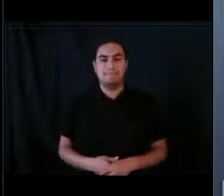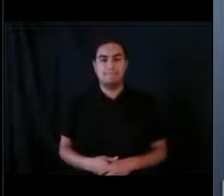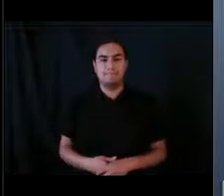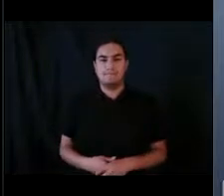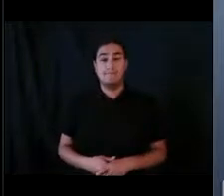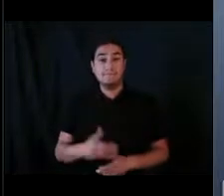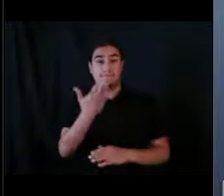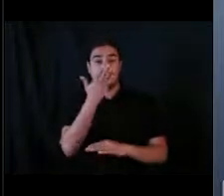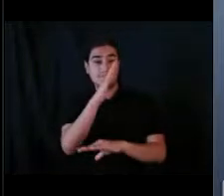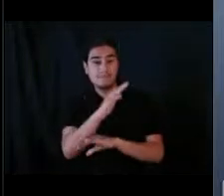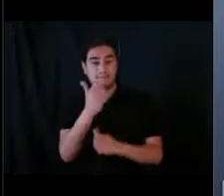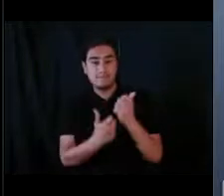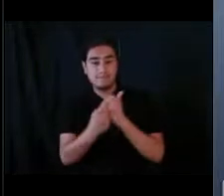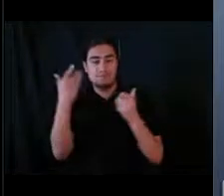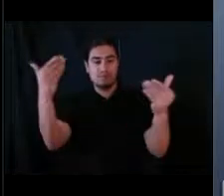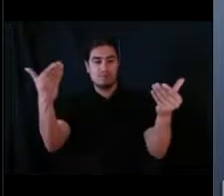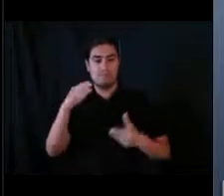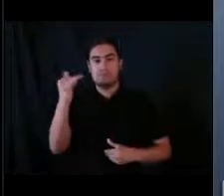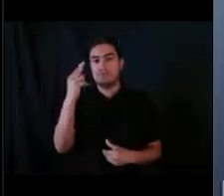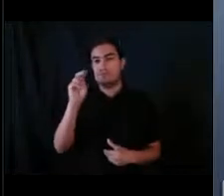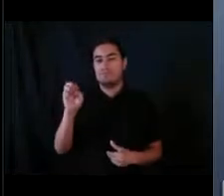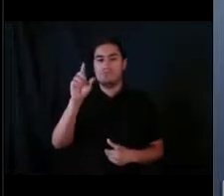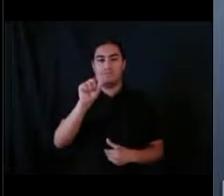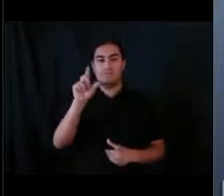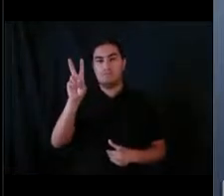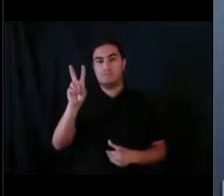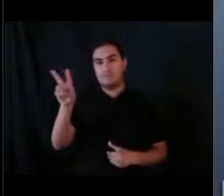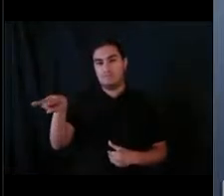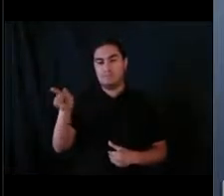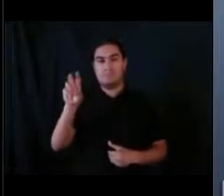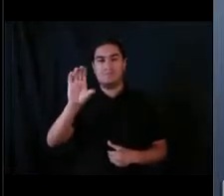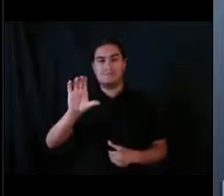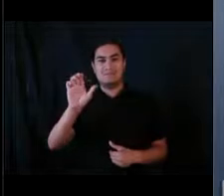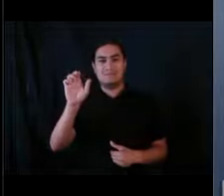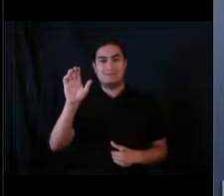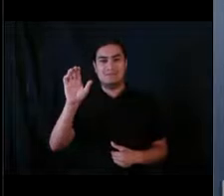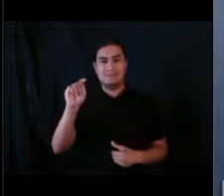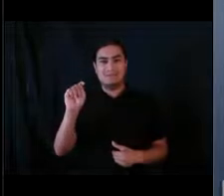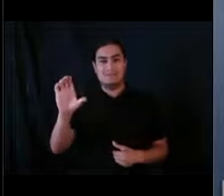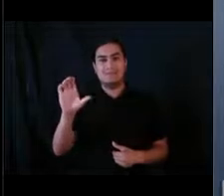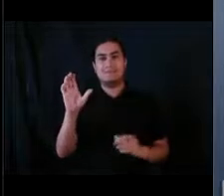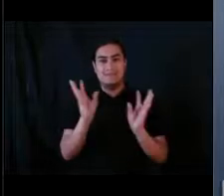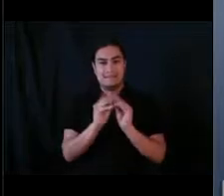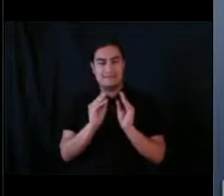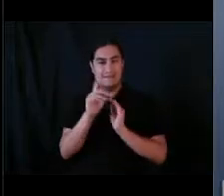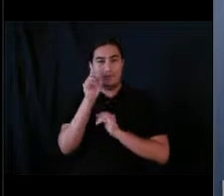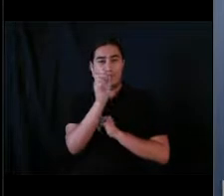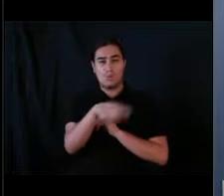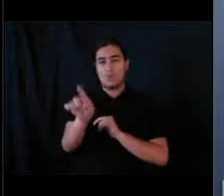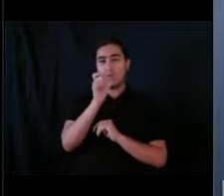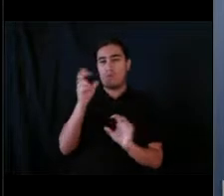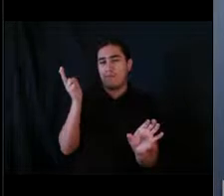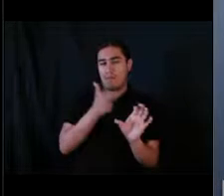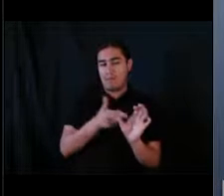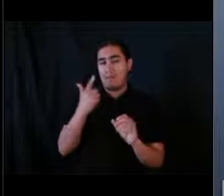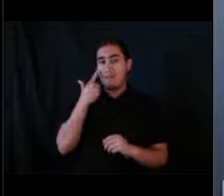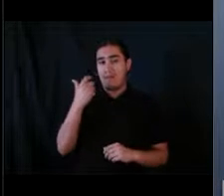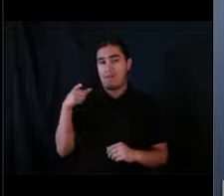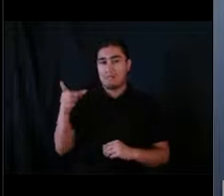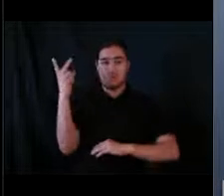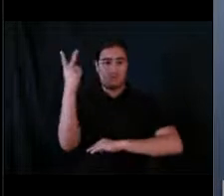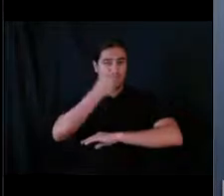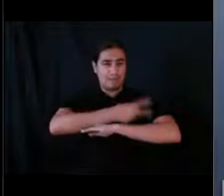good afternoon everyone welcome to the june 2022 ctc meeting for those for those participating online please note that because this is a two